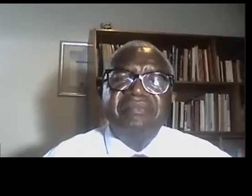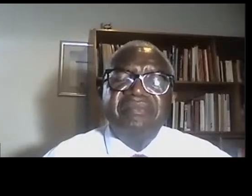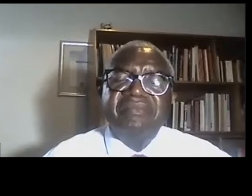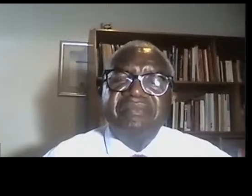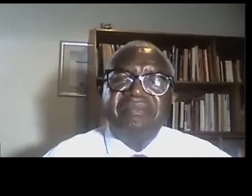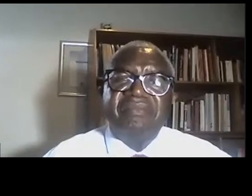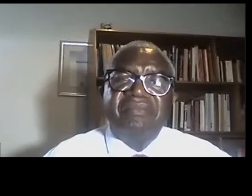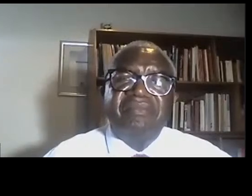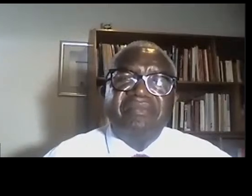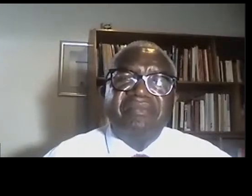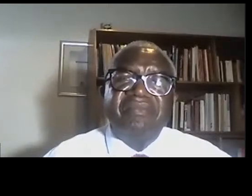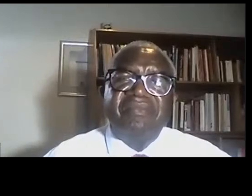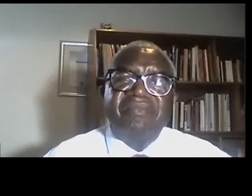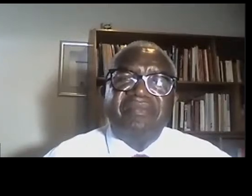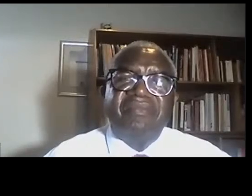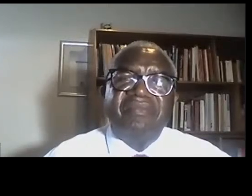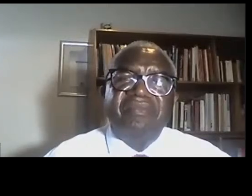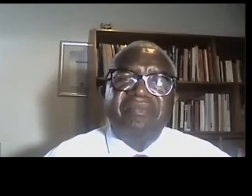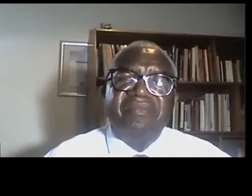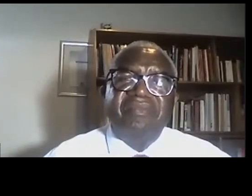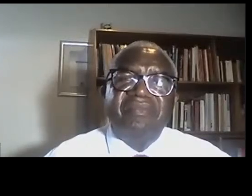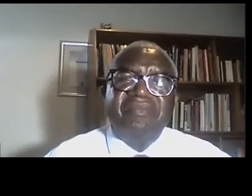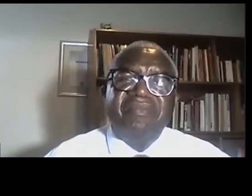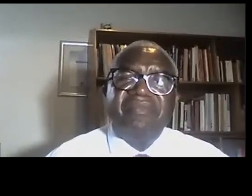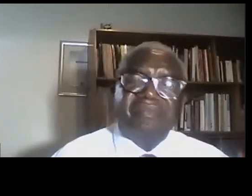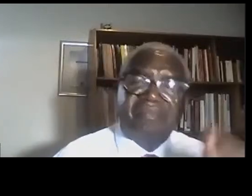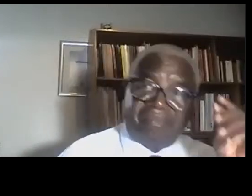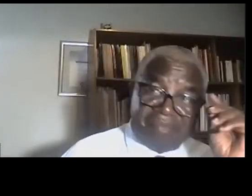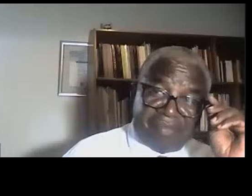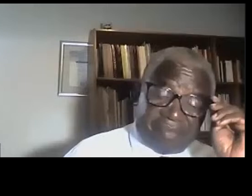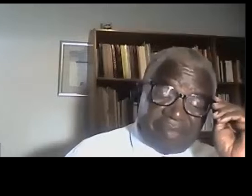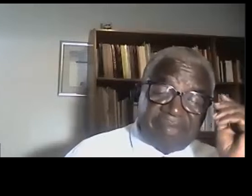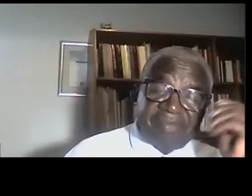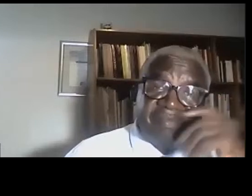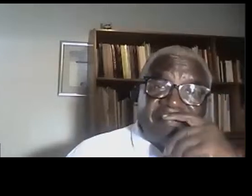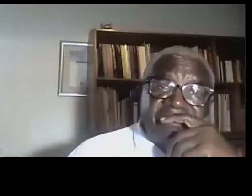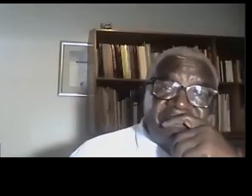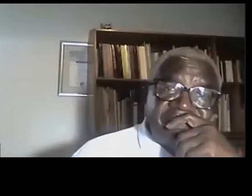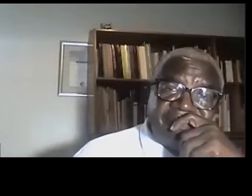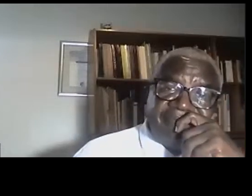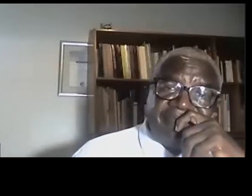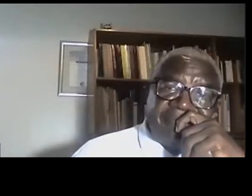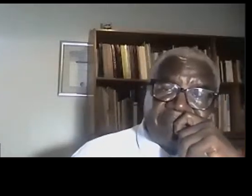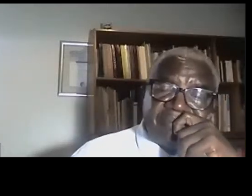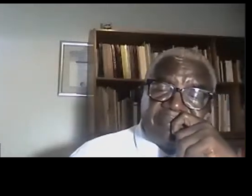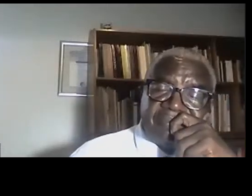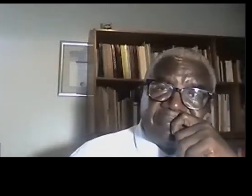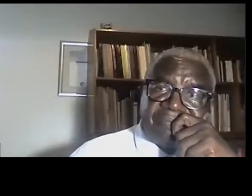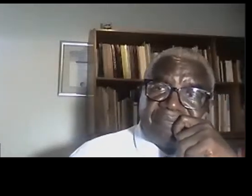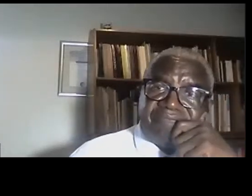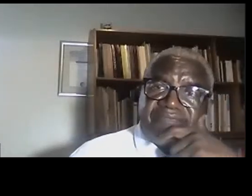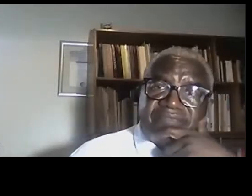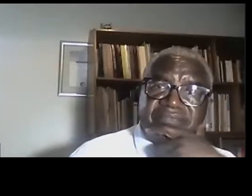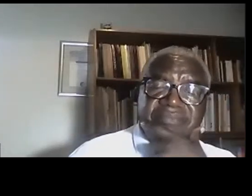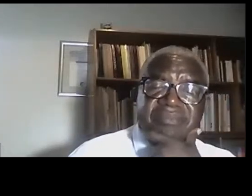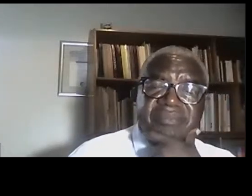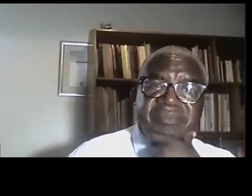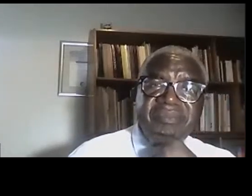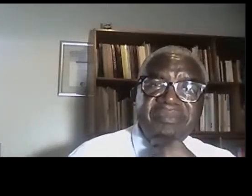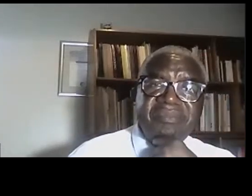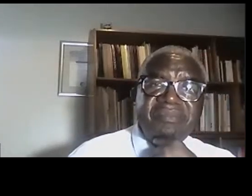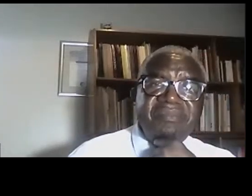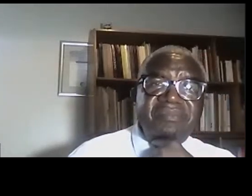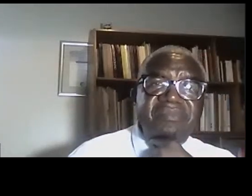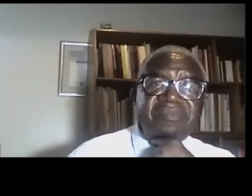And for those who are in Kenya and those who are in other parts of the country and you'll be around on 22nd of June, please join us for the men's conference,